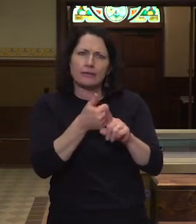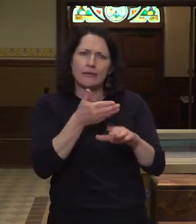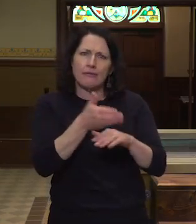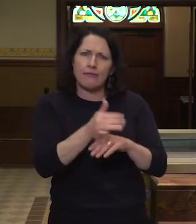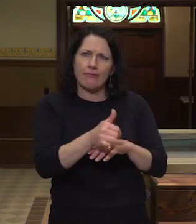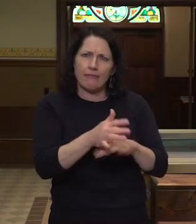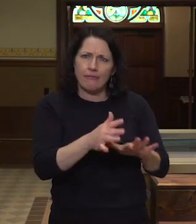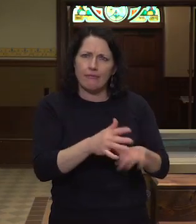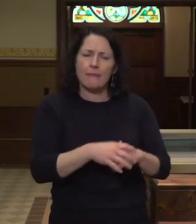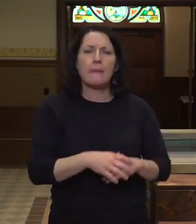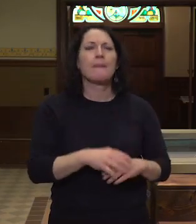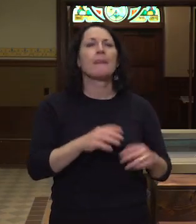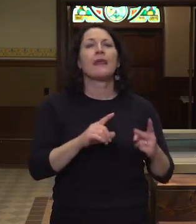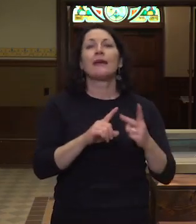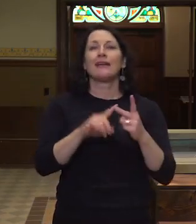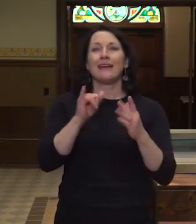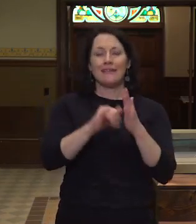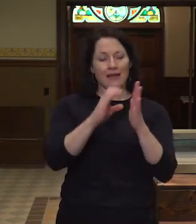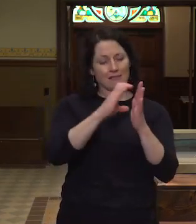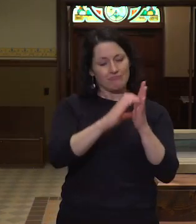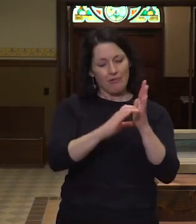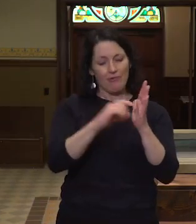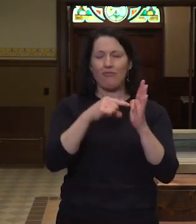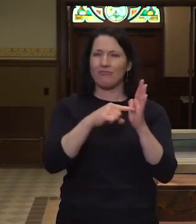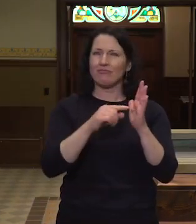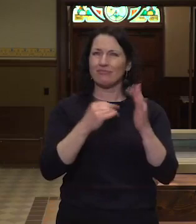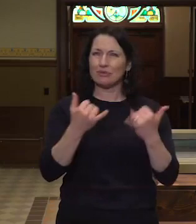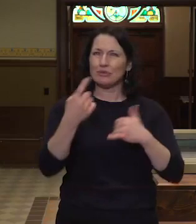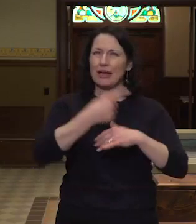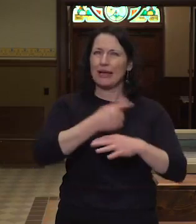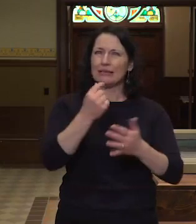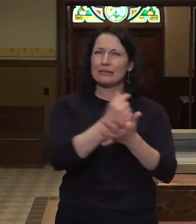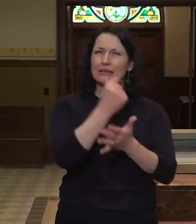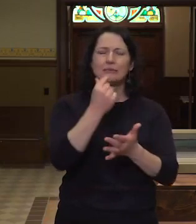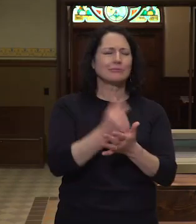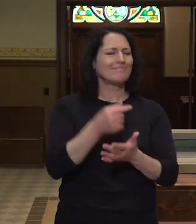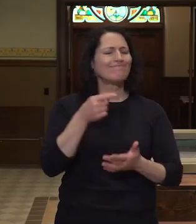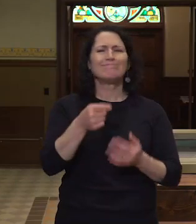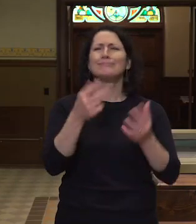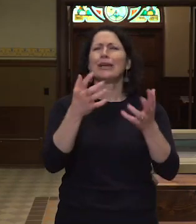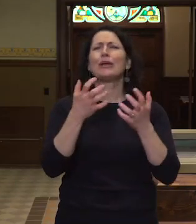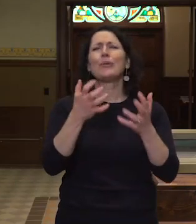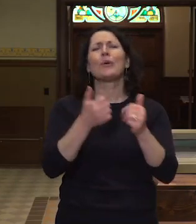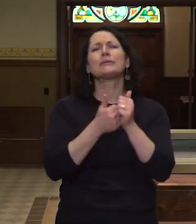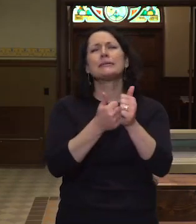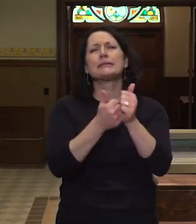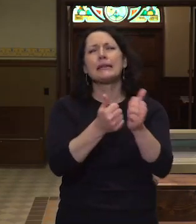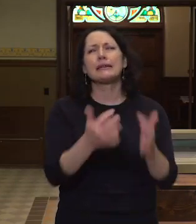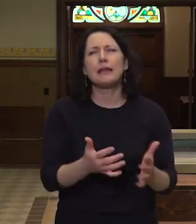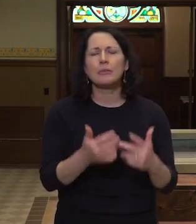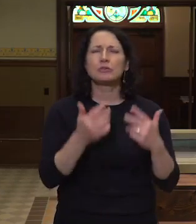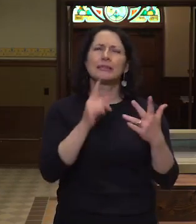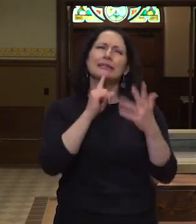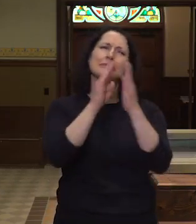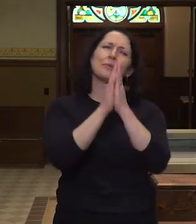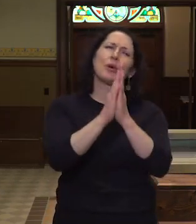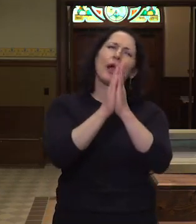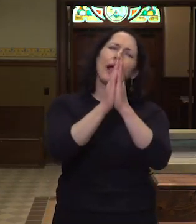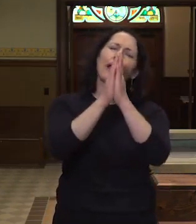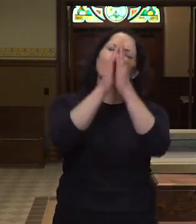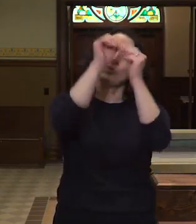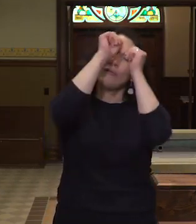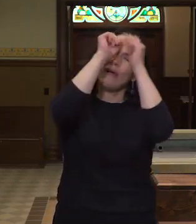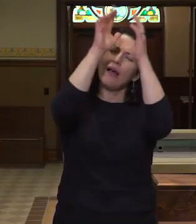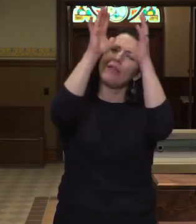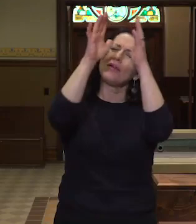the section that we had, it's all about Jesus wanting his disciples. He's praying to the Father this great